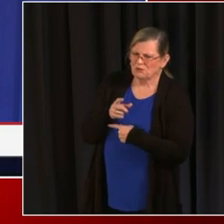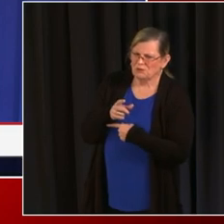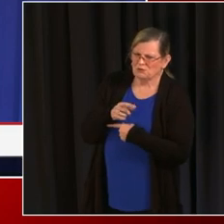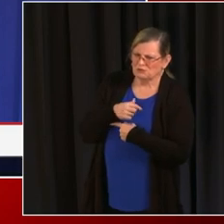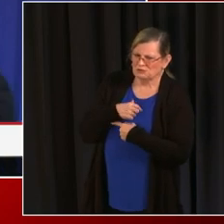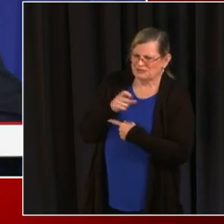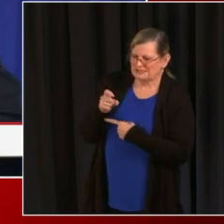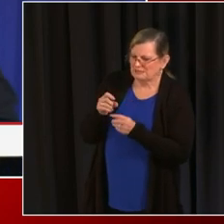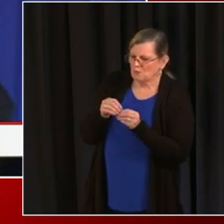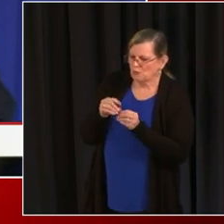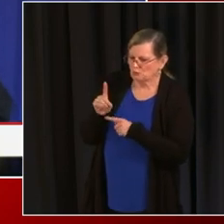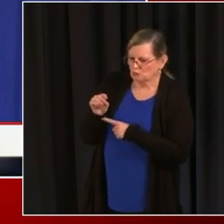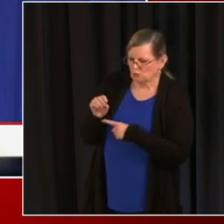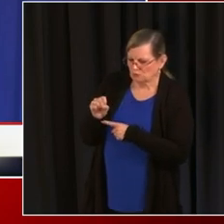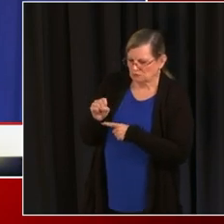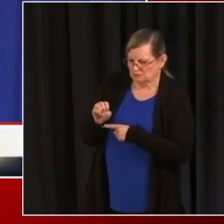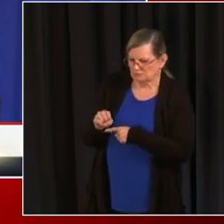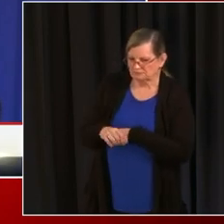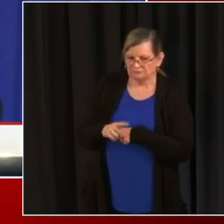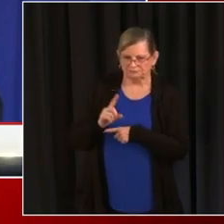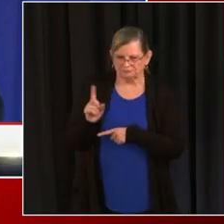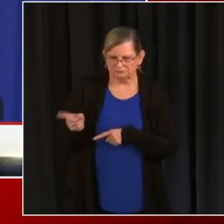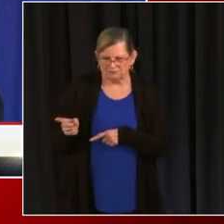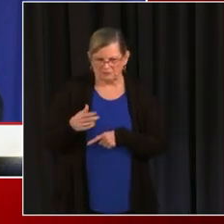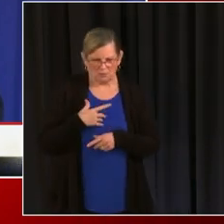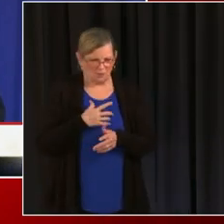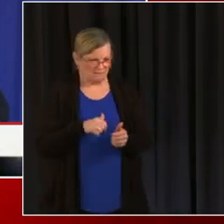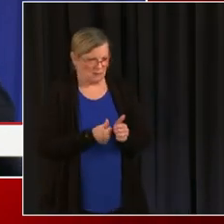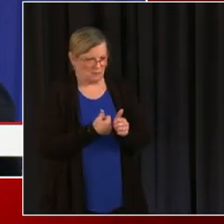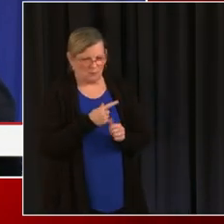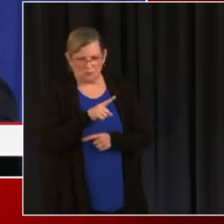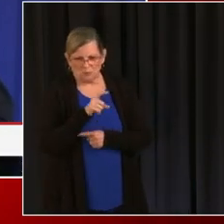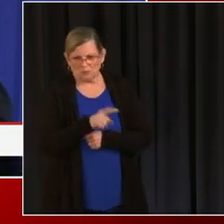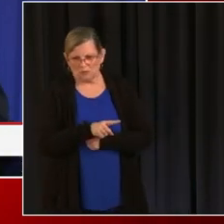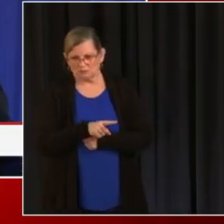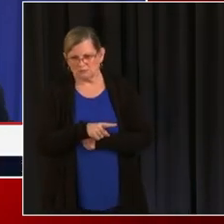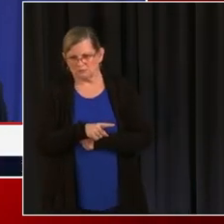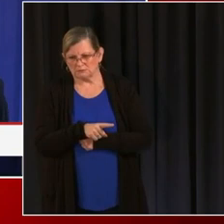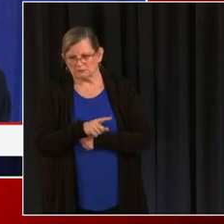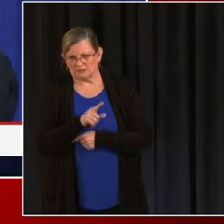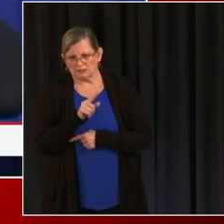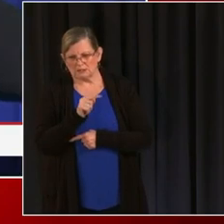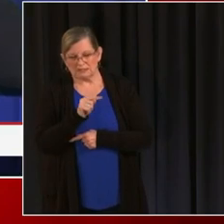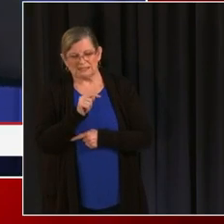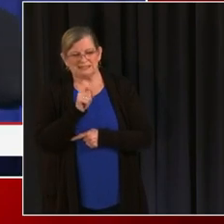doses. Thank you. And then returning back to the telework,